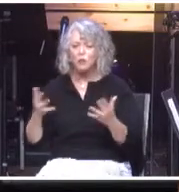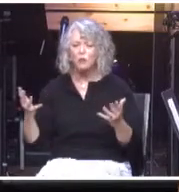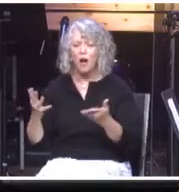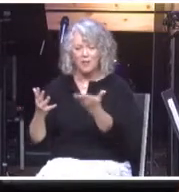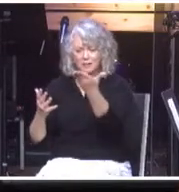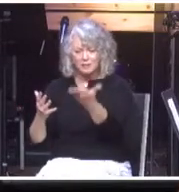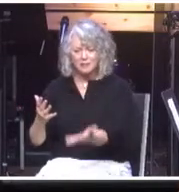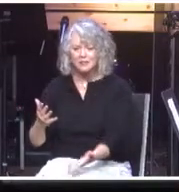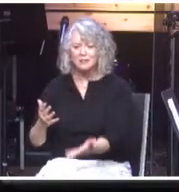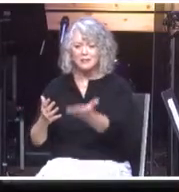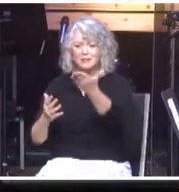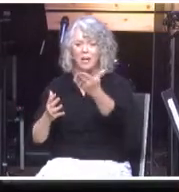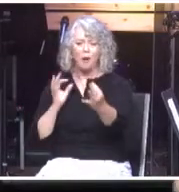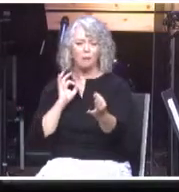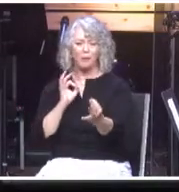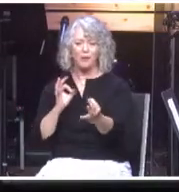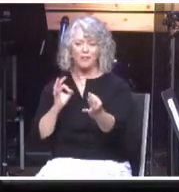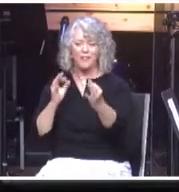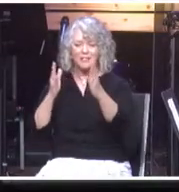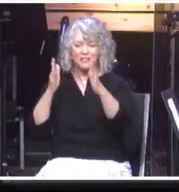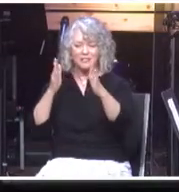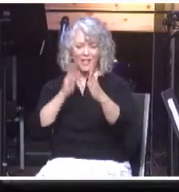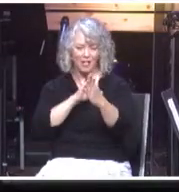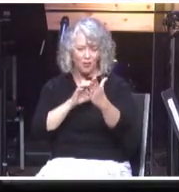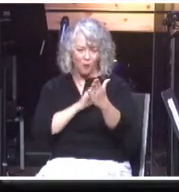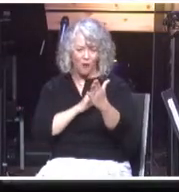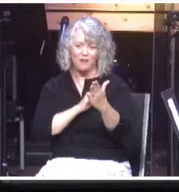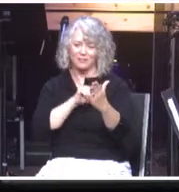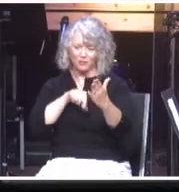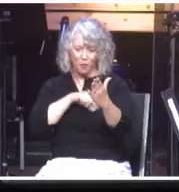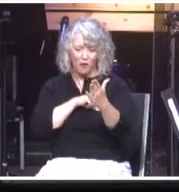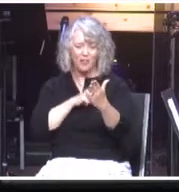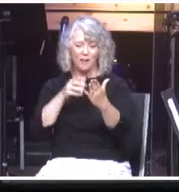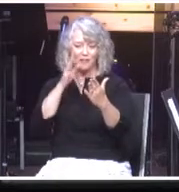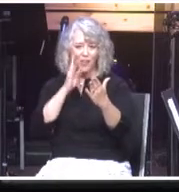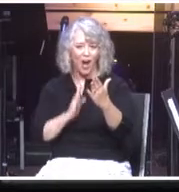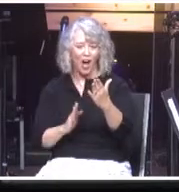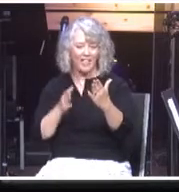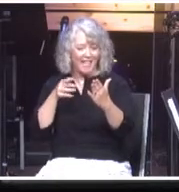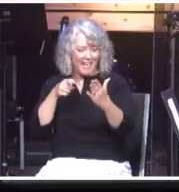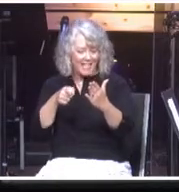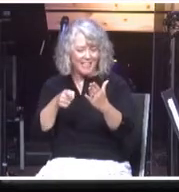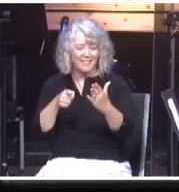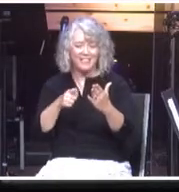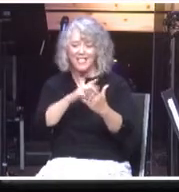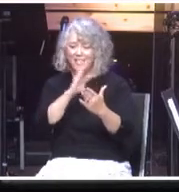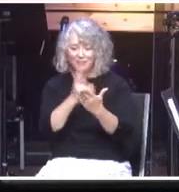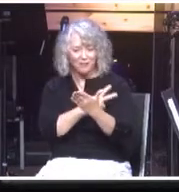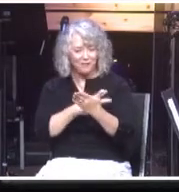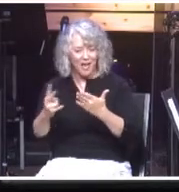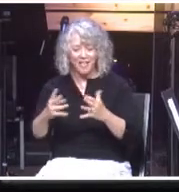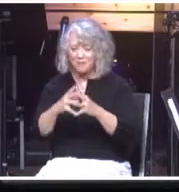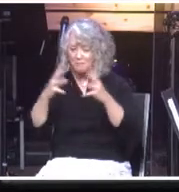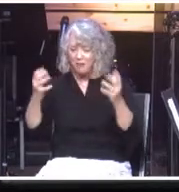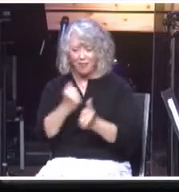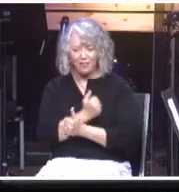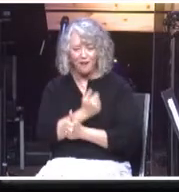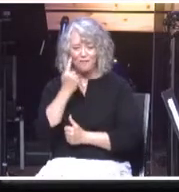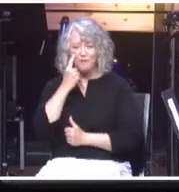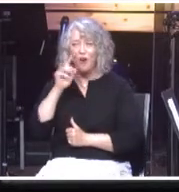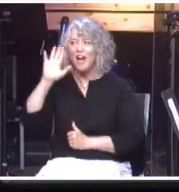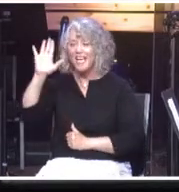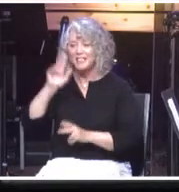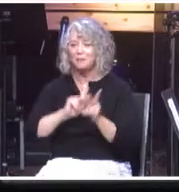perfect nature of God, stressing the Lord's unfailing and boundless love for his people.